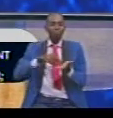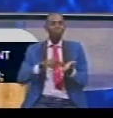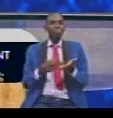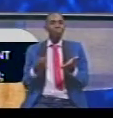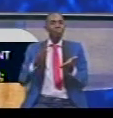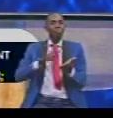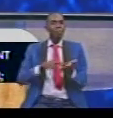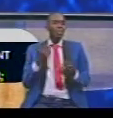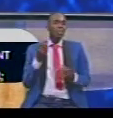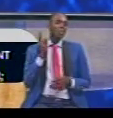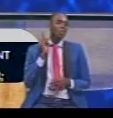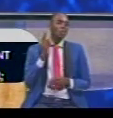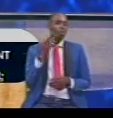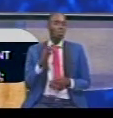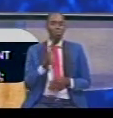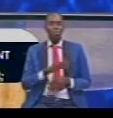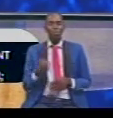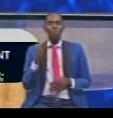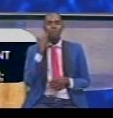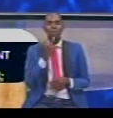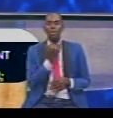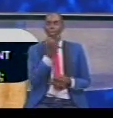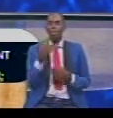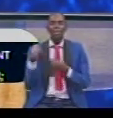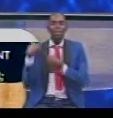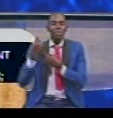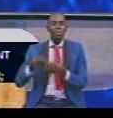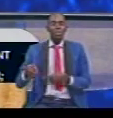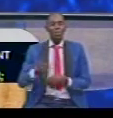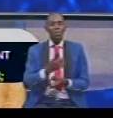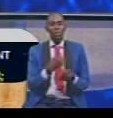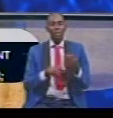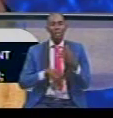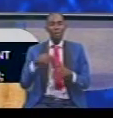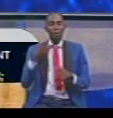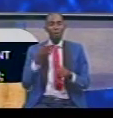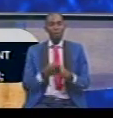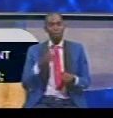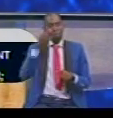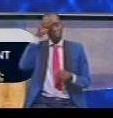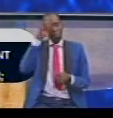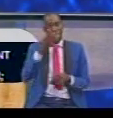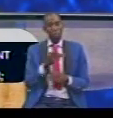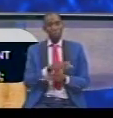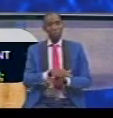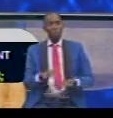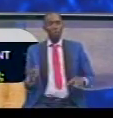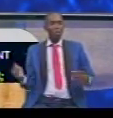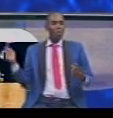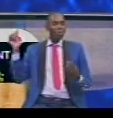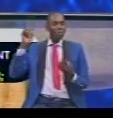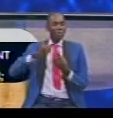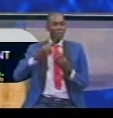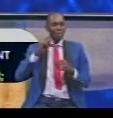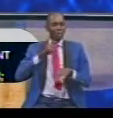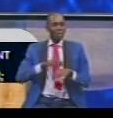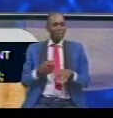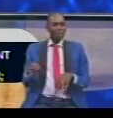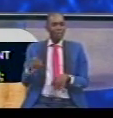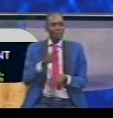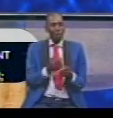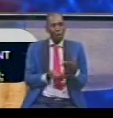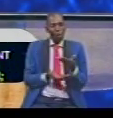Israel since they came out of Egypt until the time they almost entered into the land